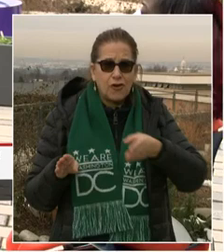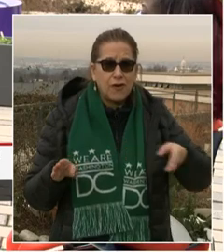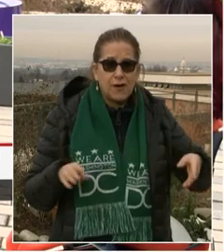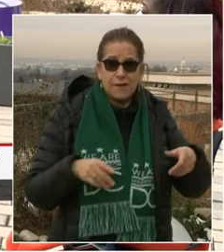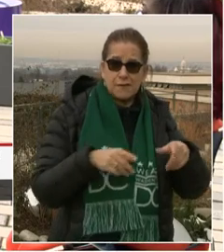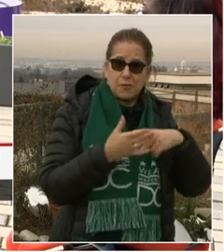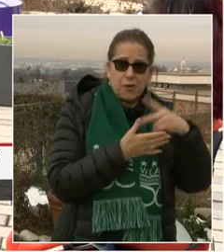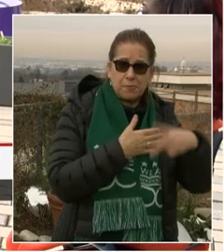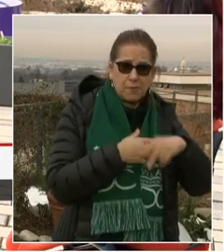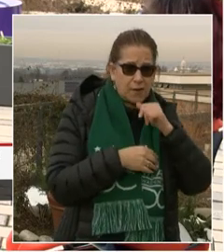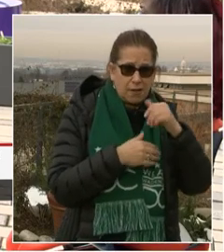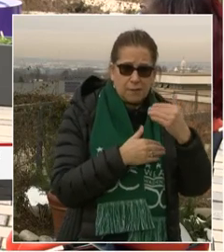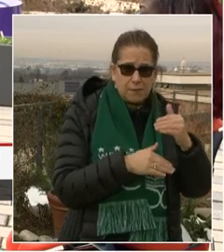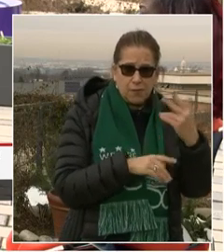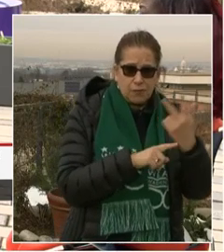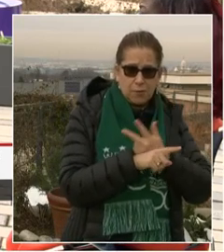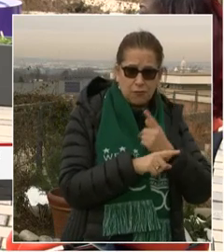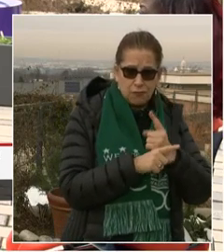supportive.